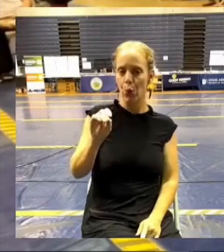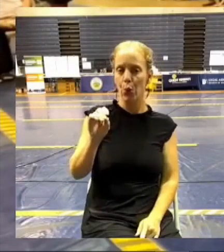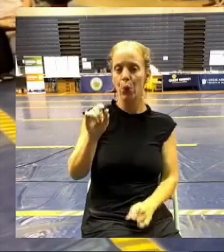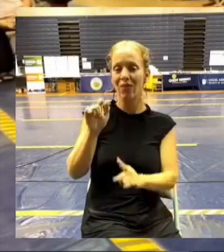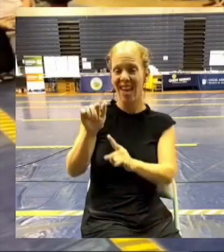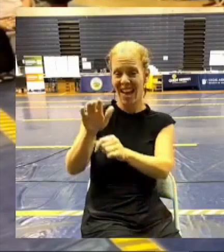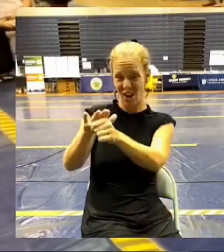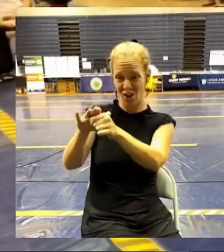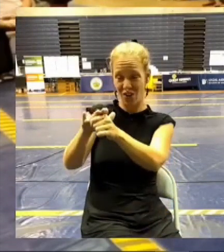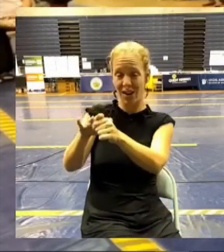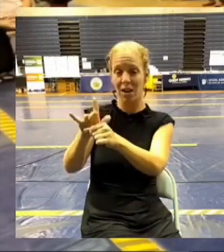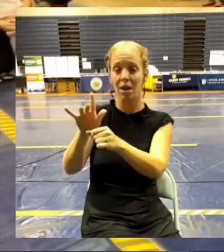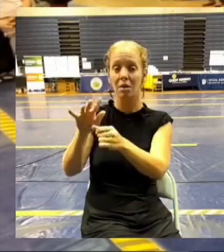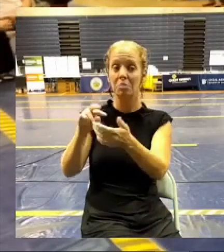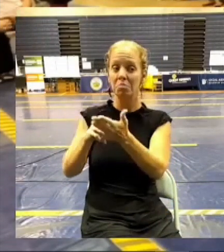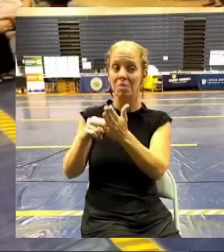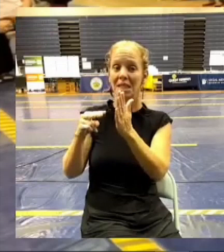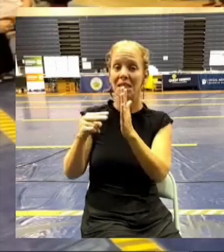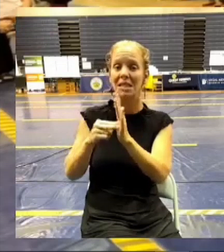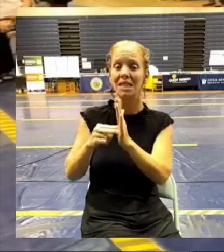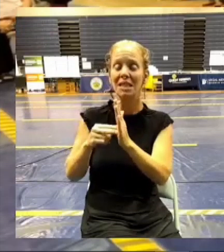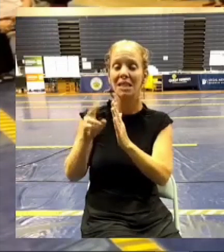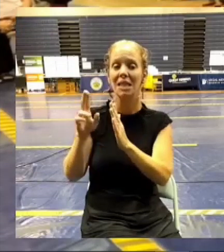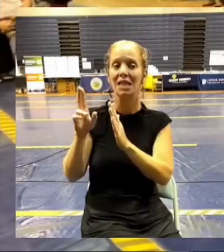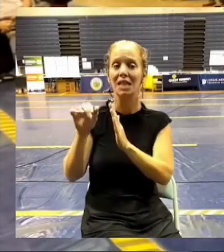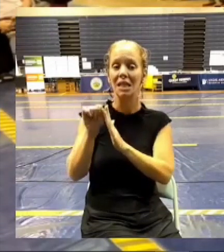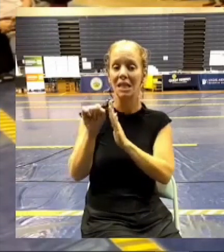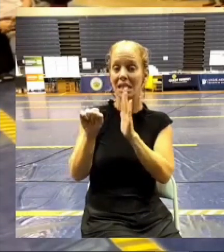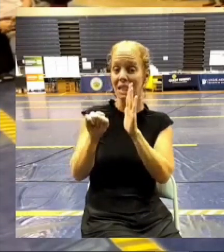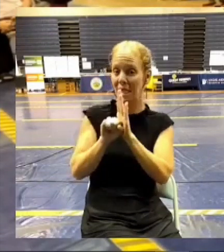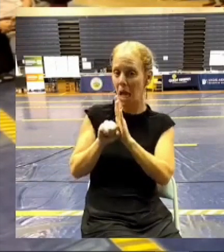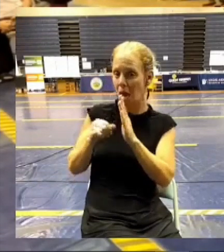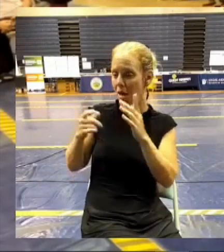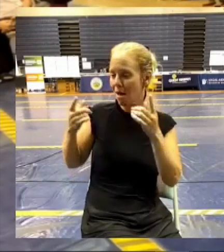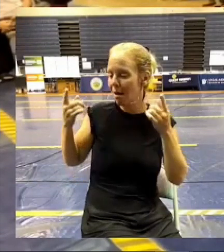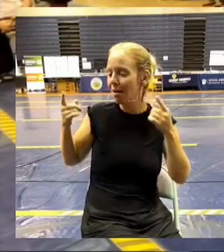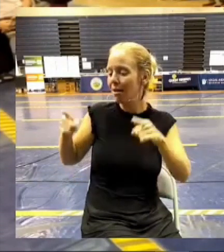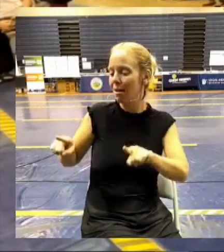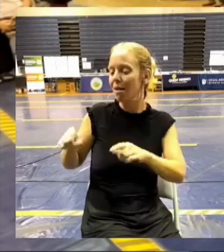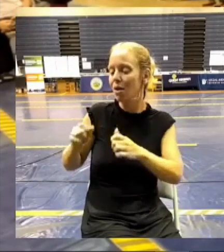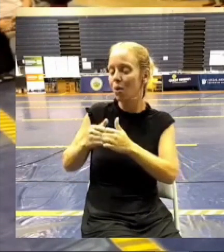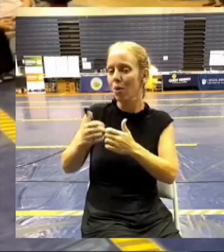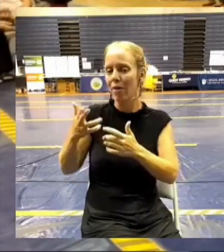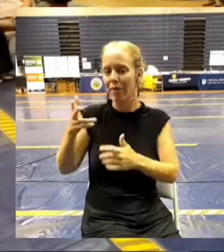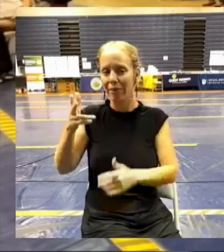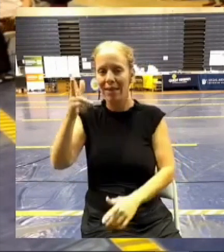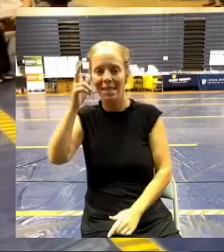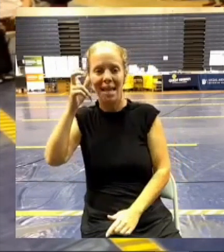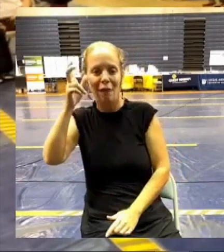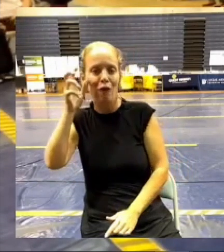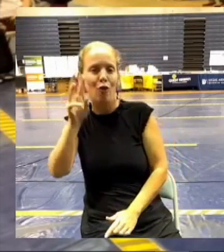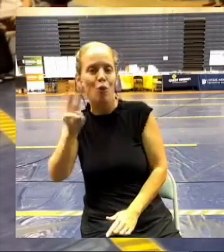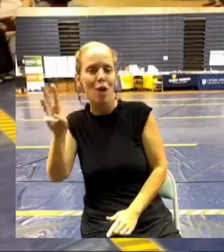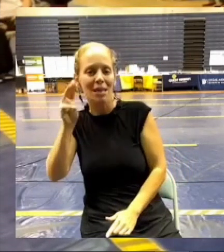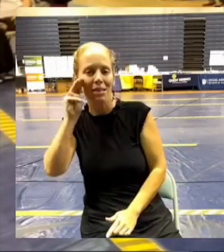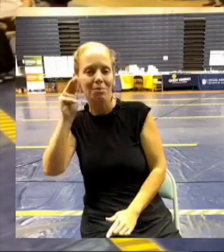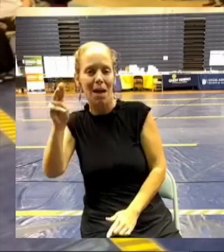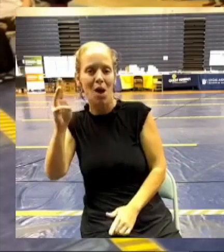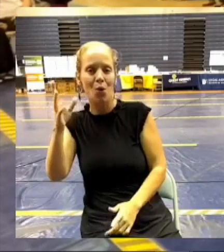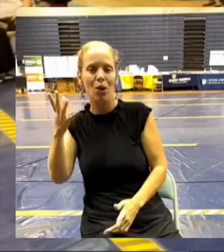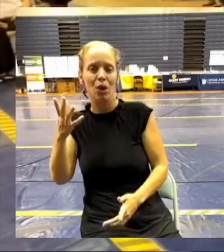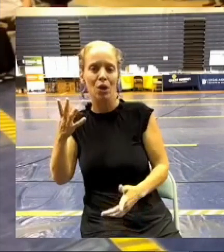suggests to me is that the state has made a deal with the landowner, with the devil of West